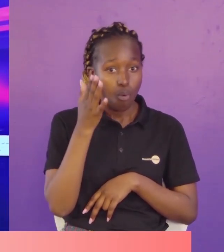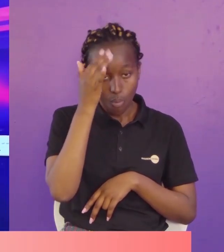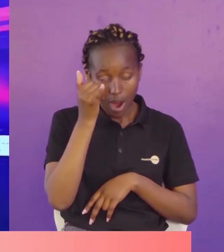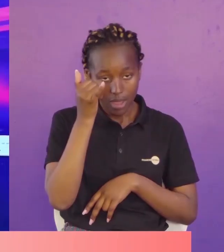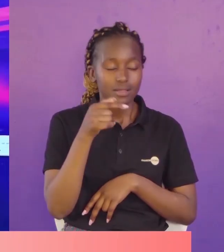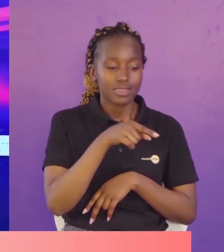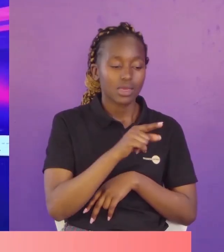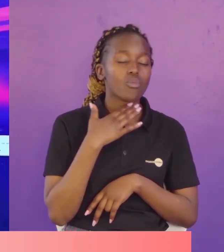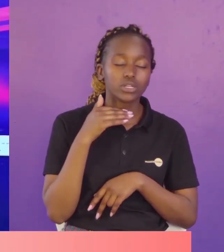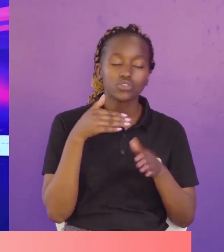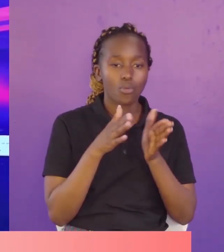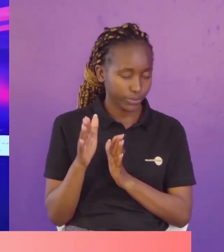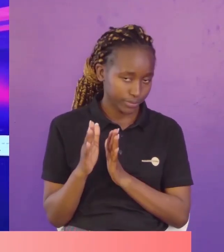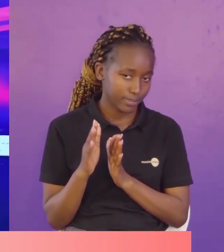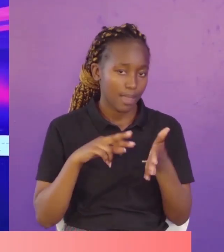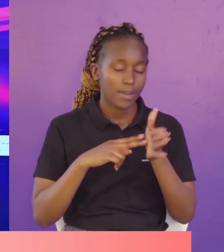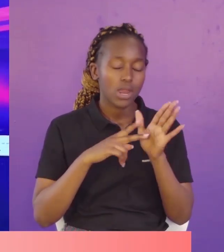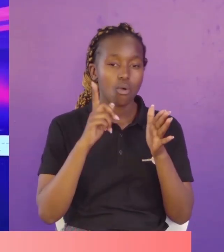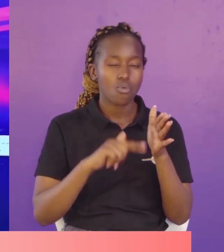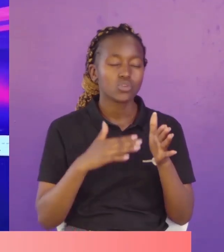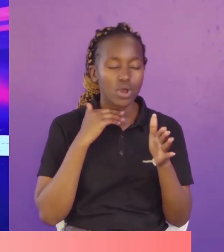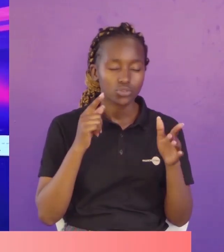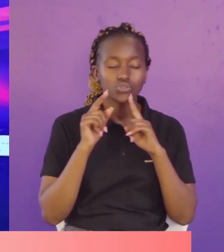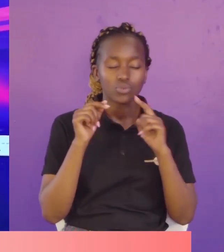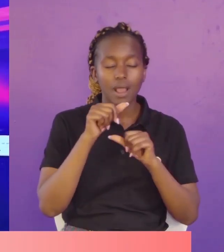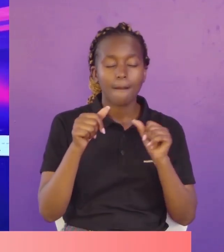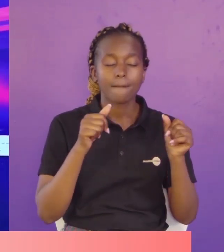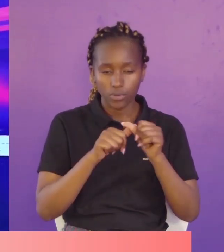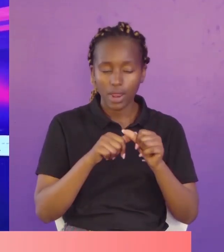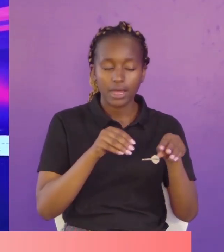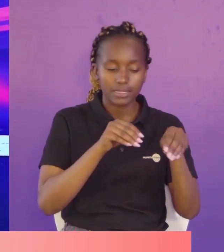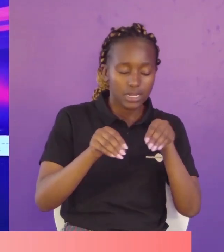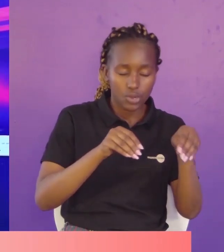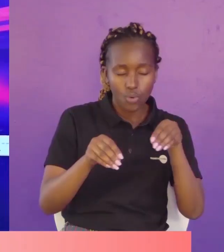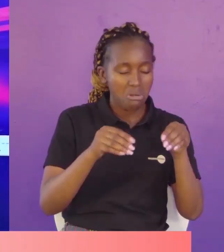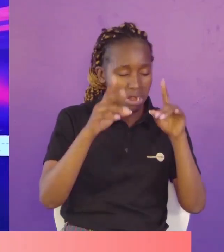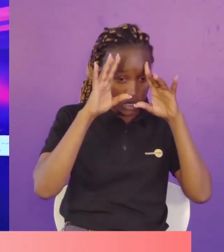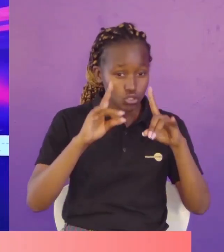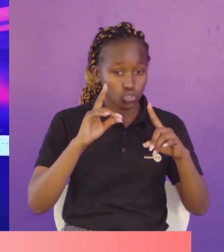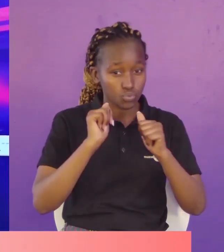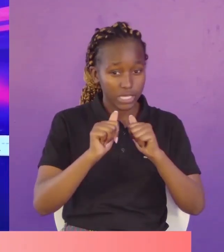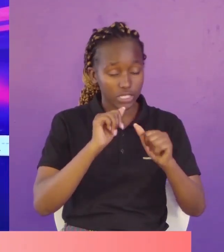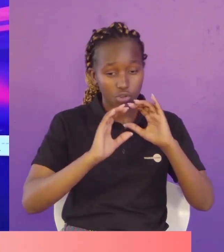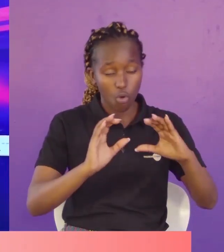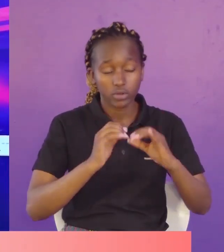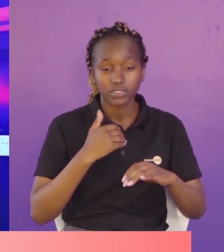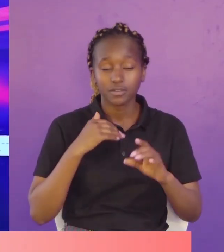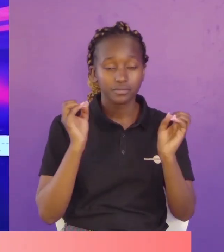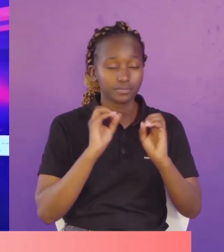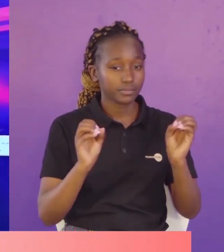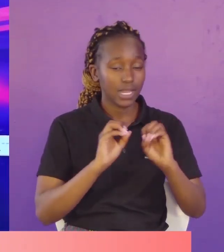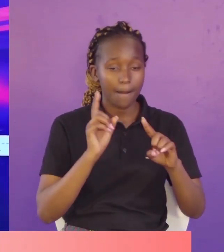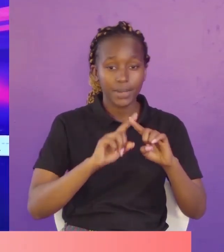So I don't think I can talk of the tactical decisions that will be made by the coach, but what I think is